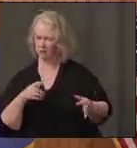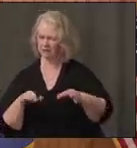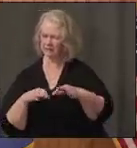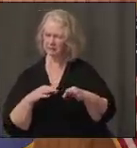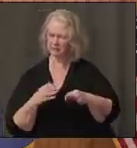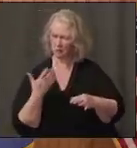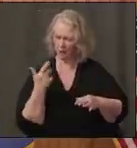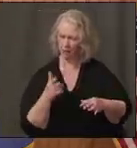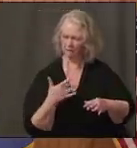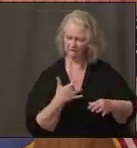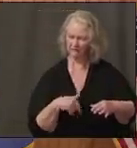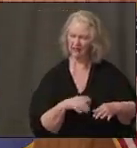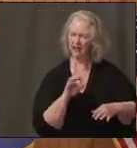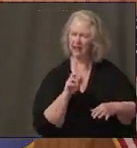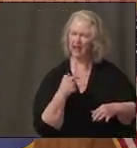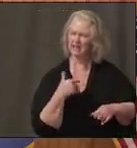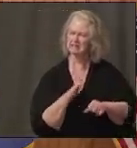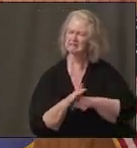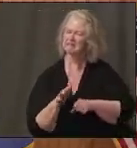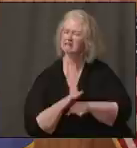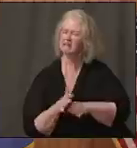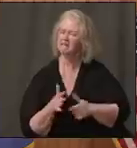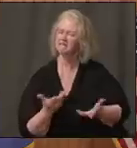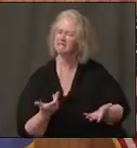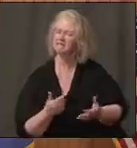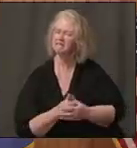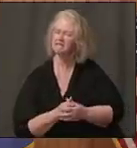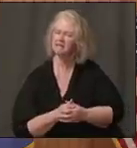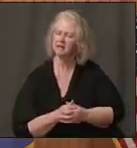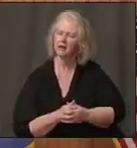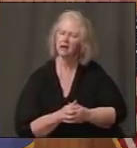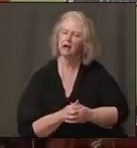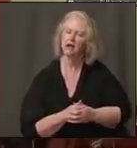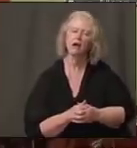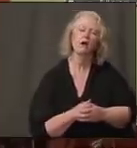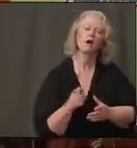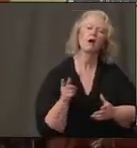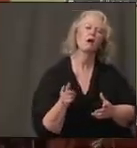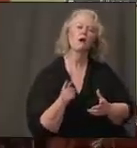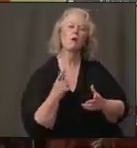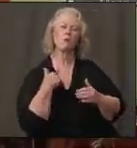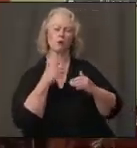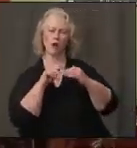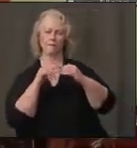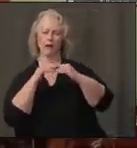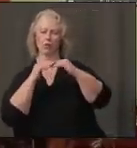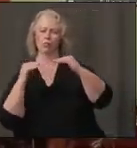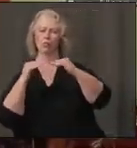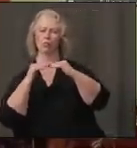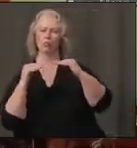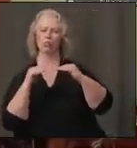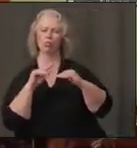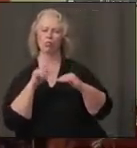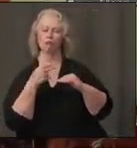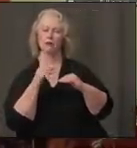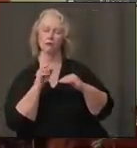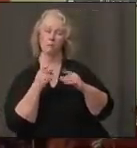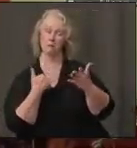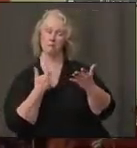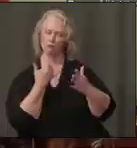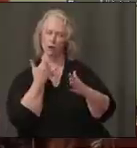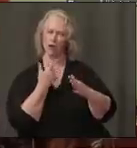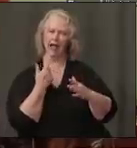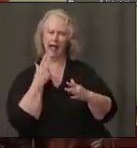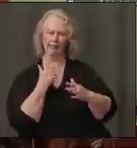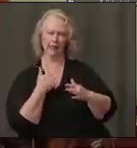me why you believe the state has enough testing to begin reopening? Well, I think the threshold, and correct me if I'm wrong, the threshold was